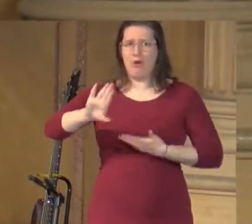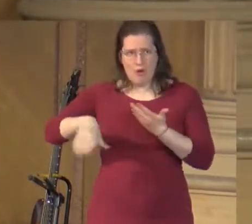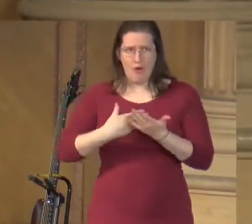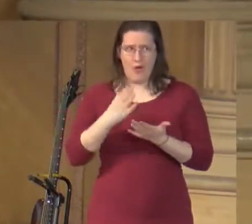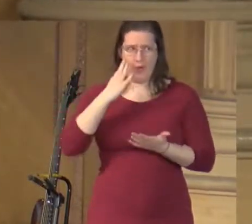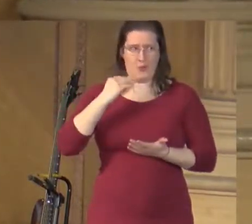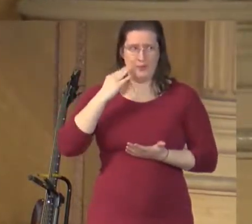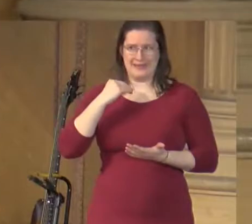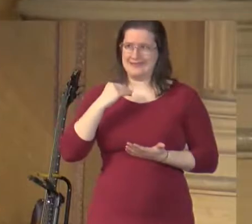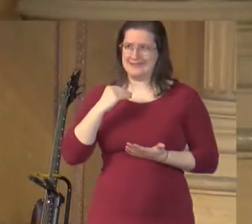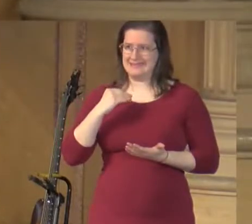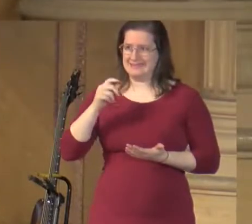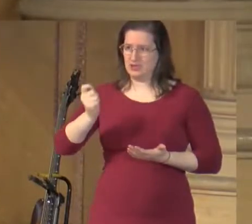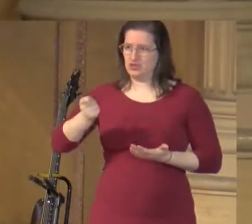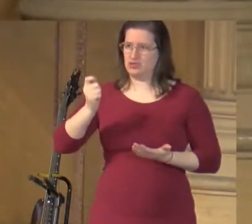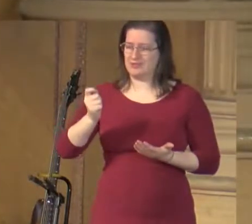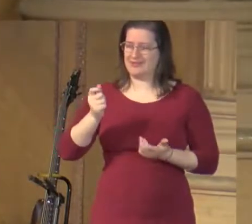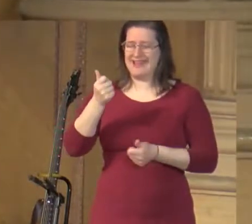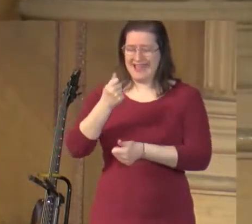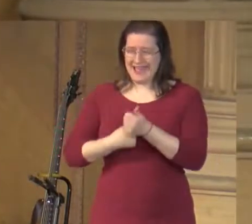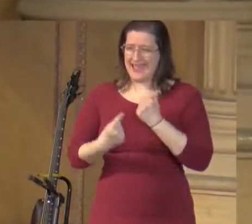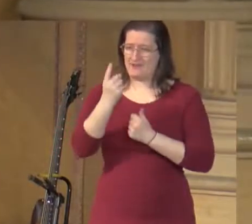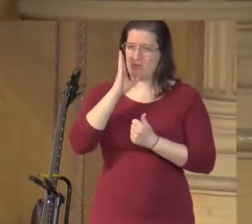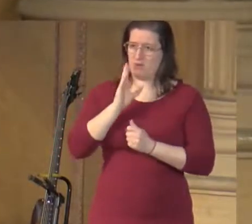everyone will stand before his judgment seat